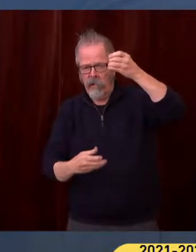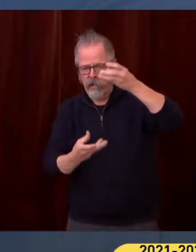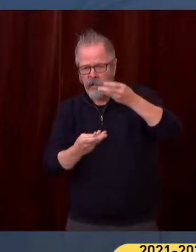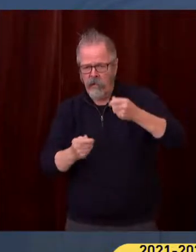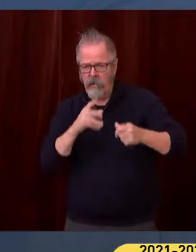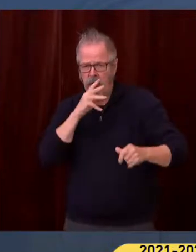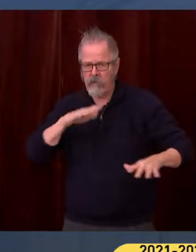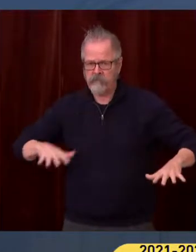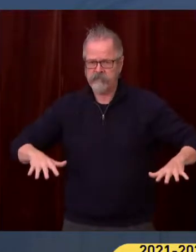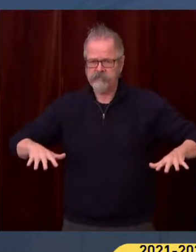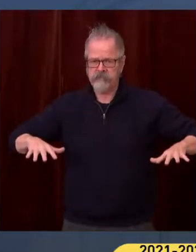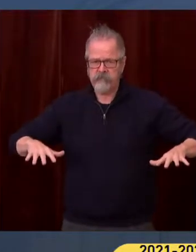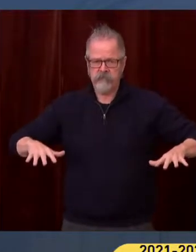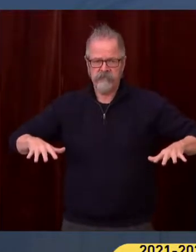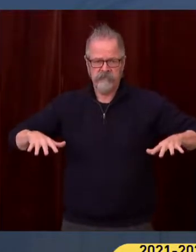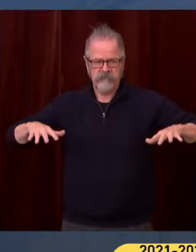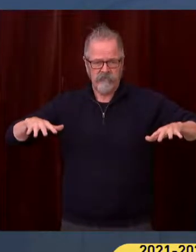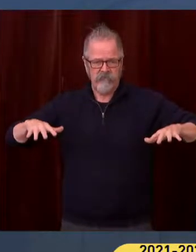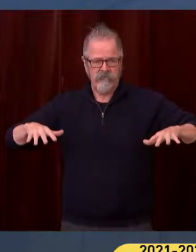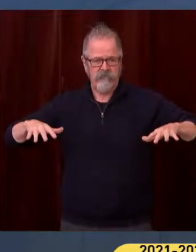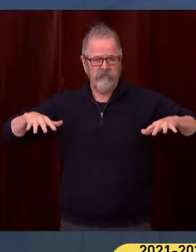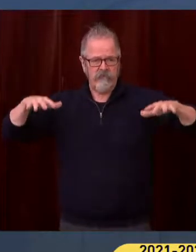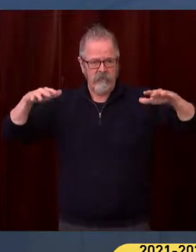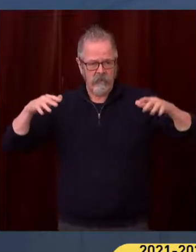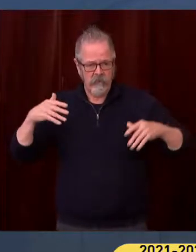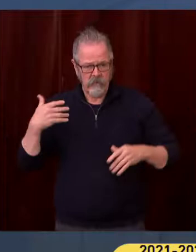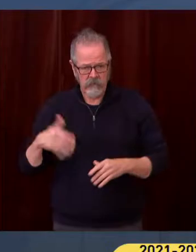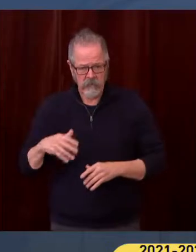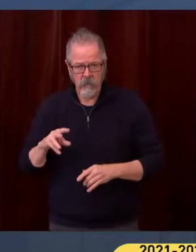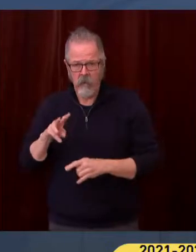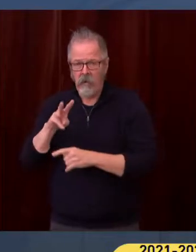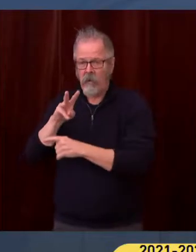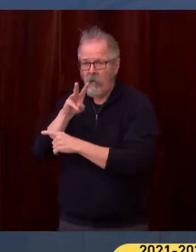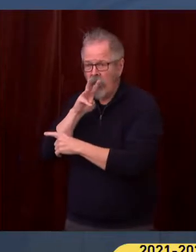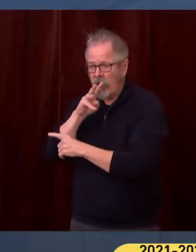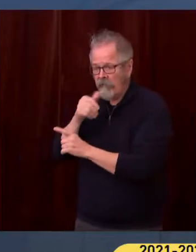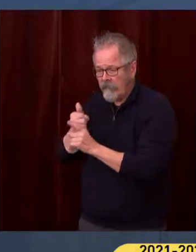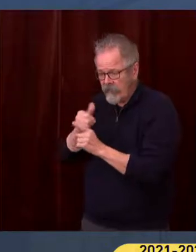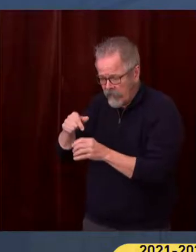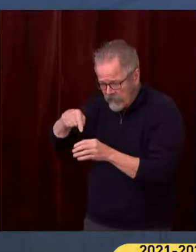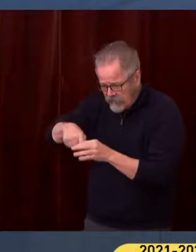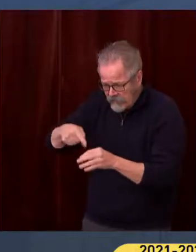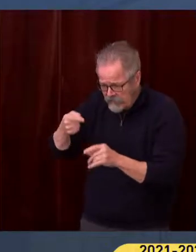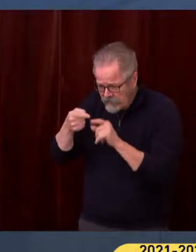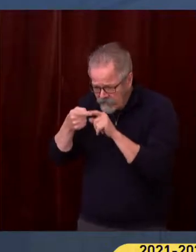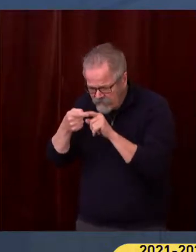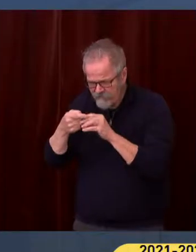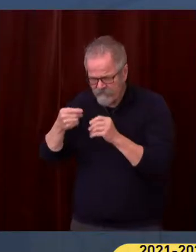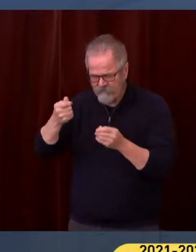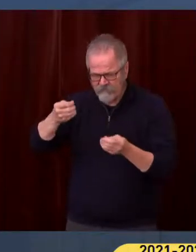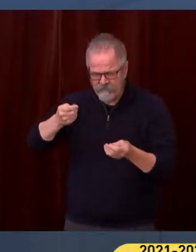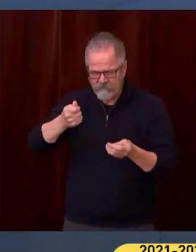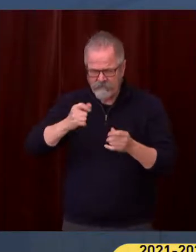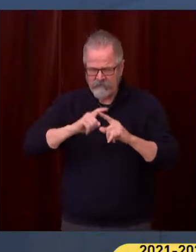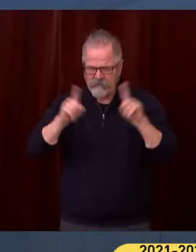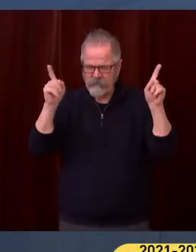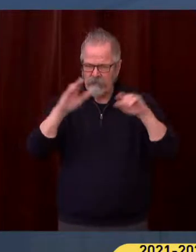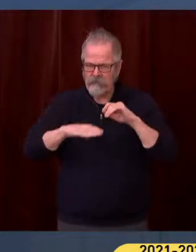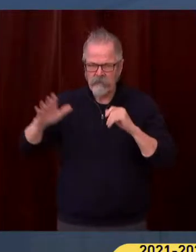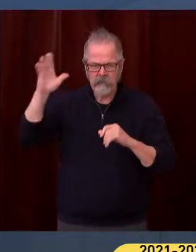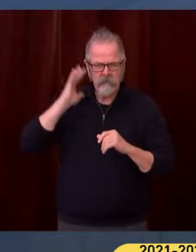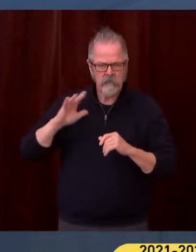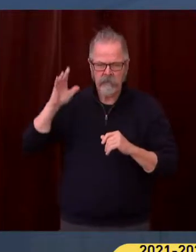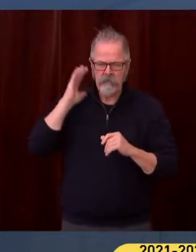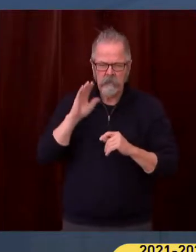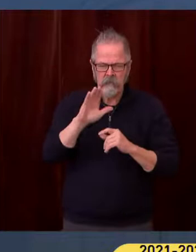Sound and in our coastline. I saw firsthand the impact of fires in Malden this last summer,